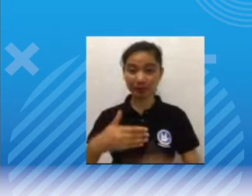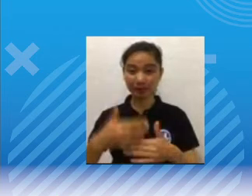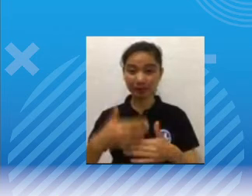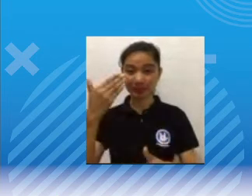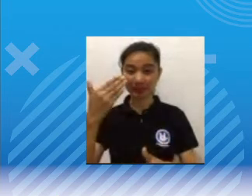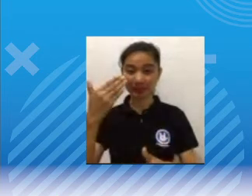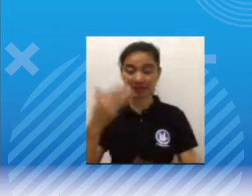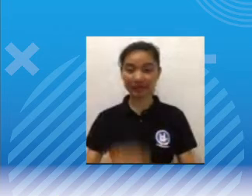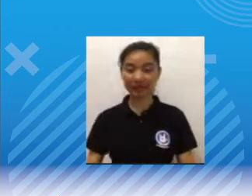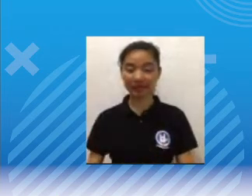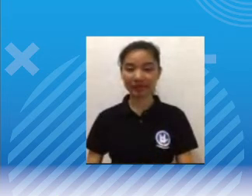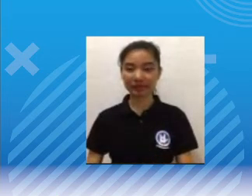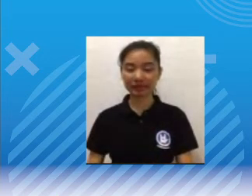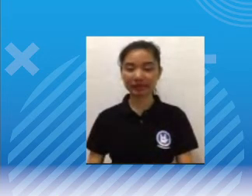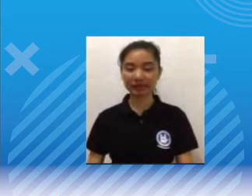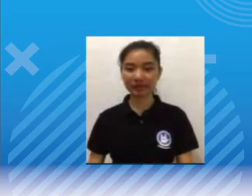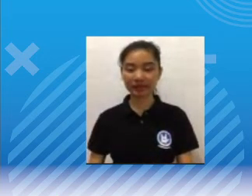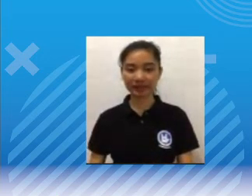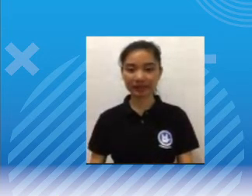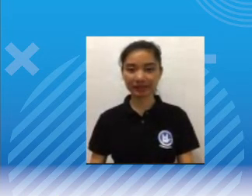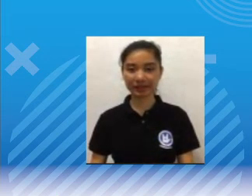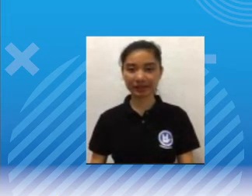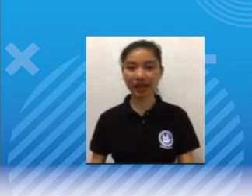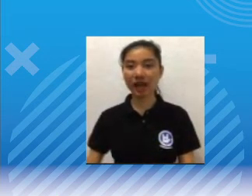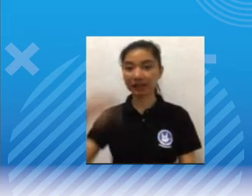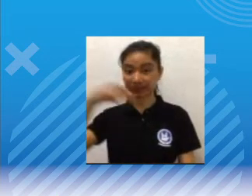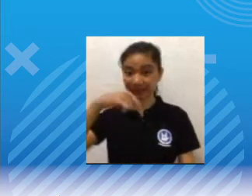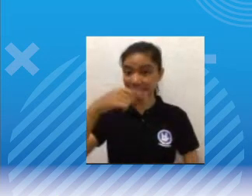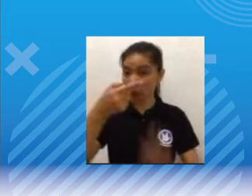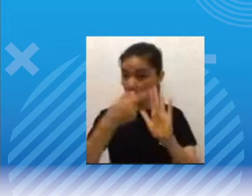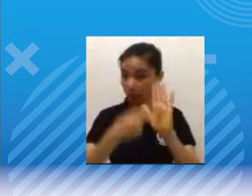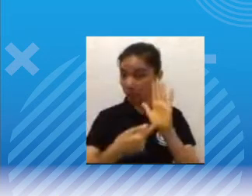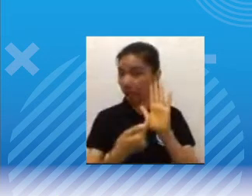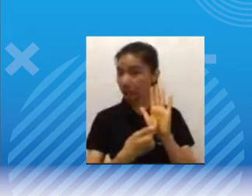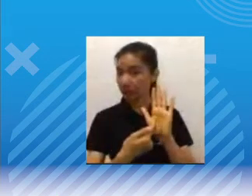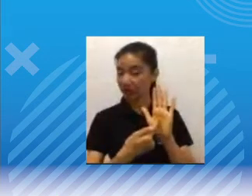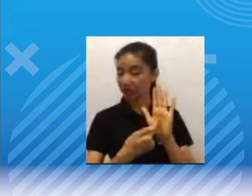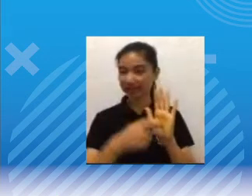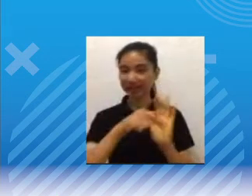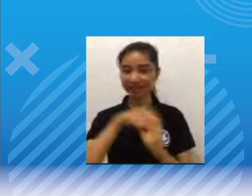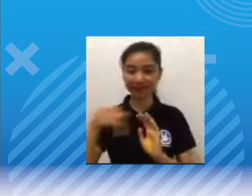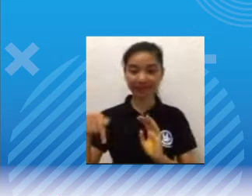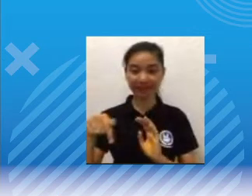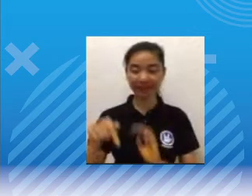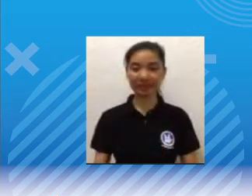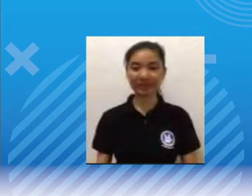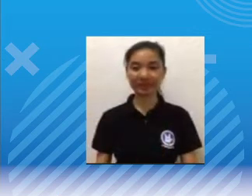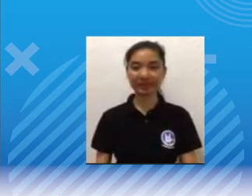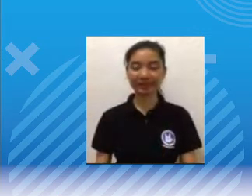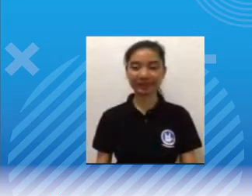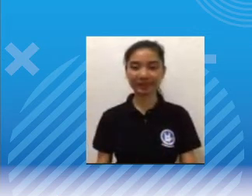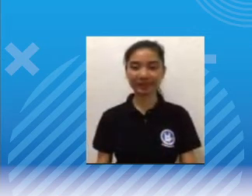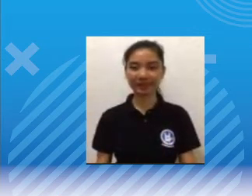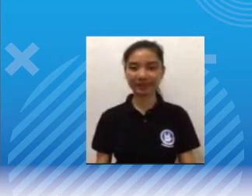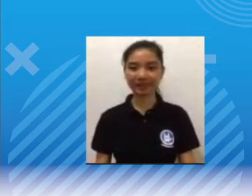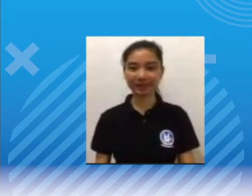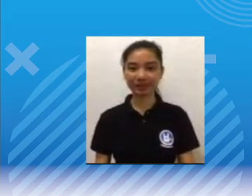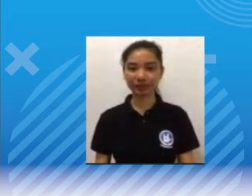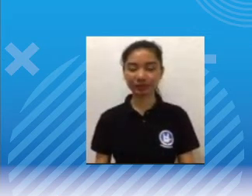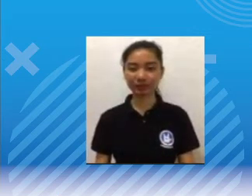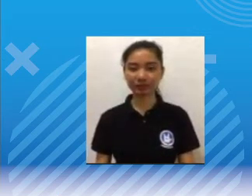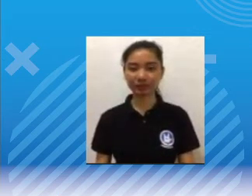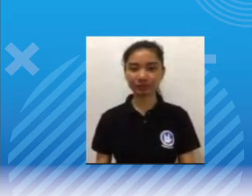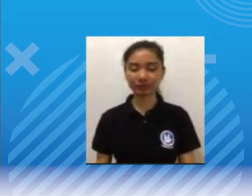padlet.com/psprd/QAROclock2020. So, ayan po. Mukhang